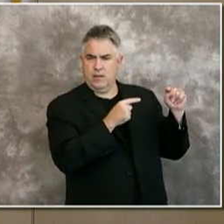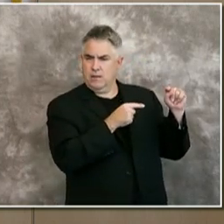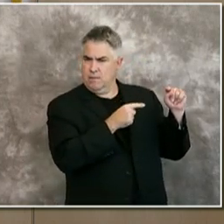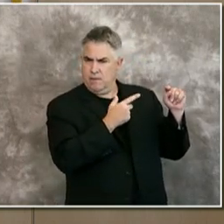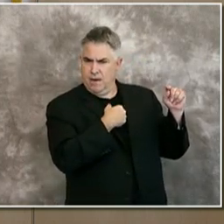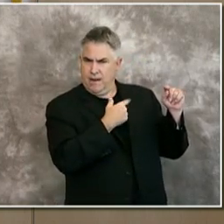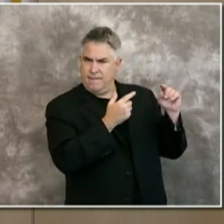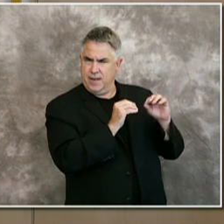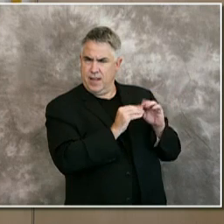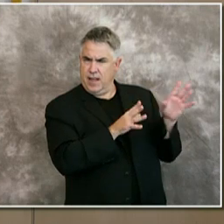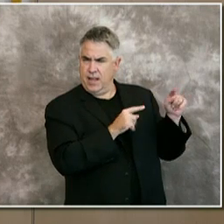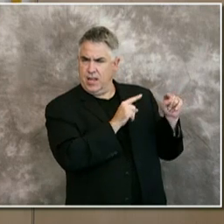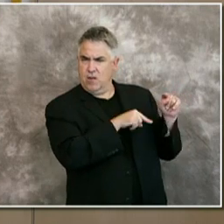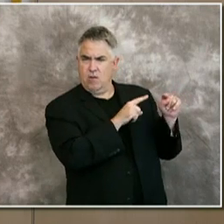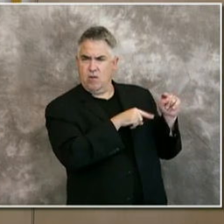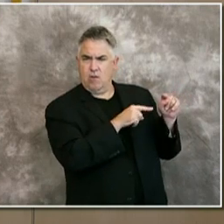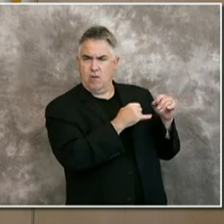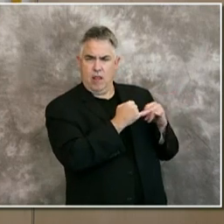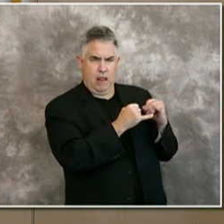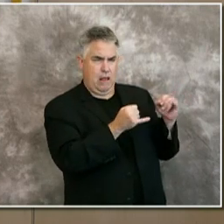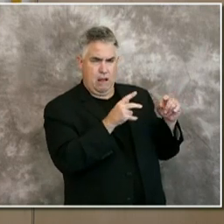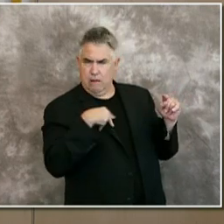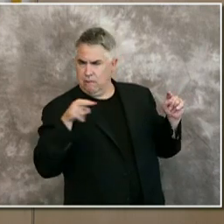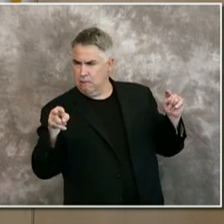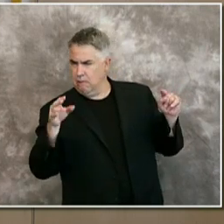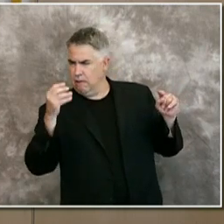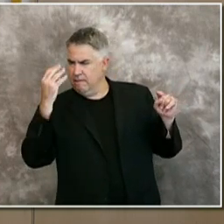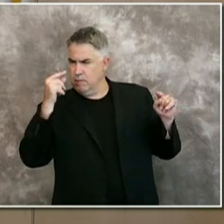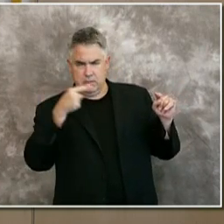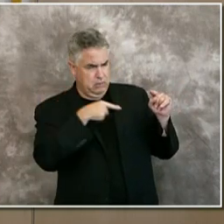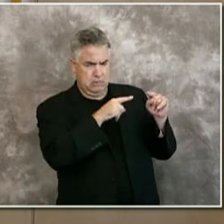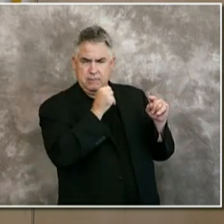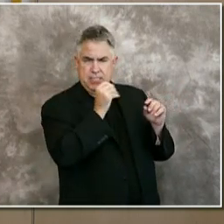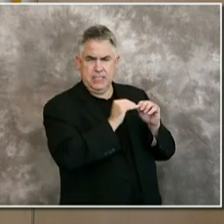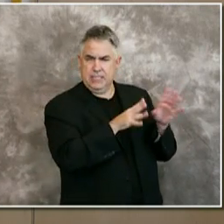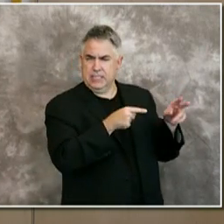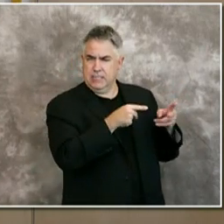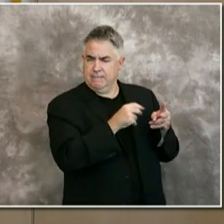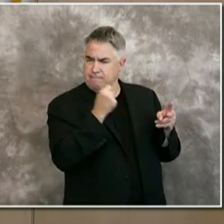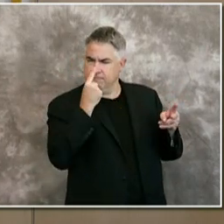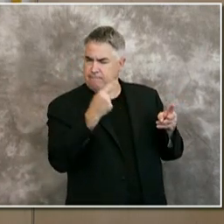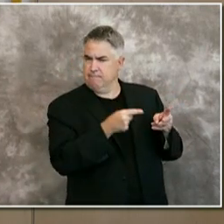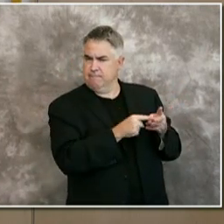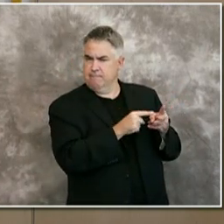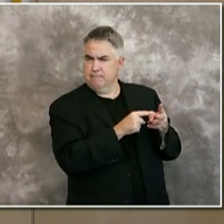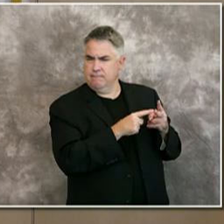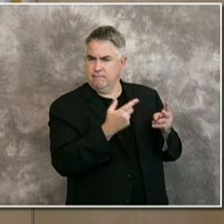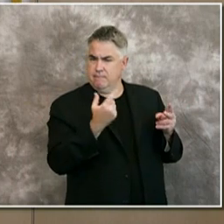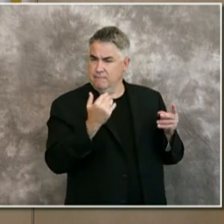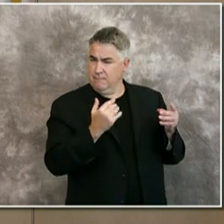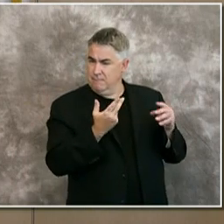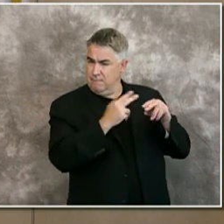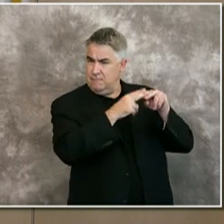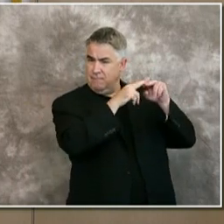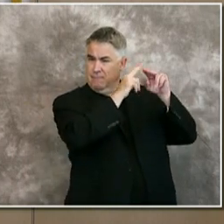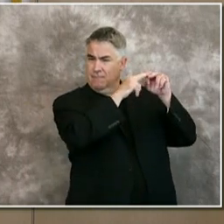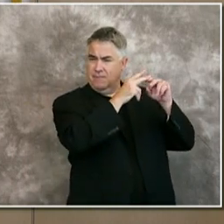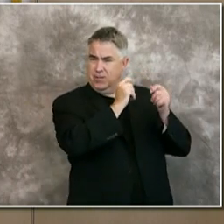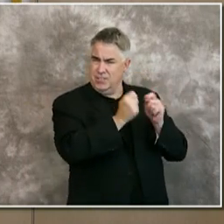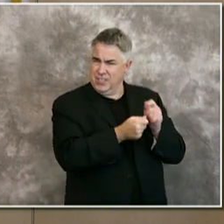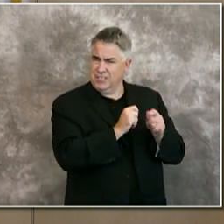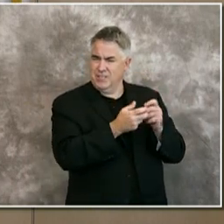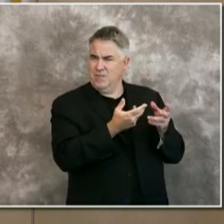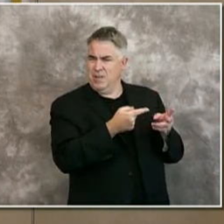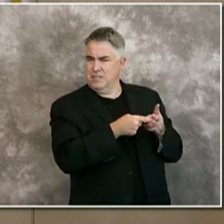the online dashboard. Can you clarify what they are and if the thresholds have changed since the triggers were launched? For